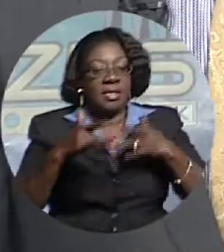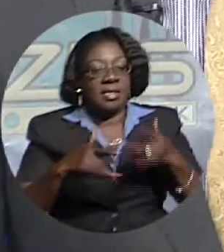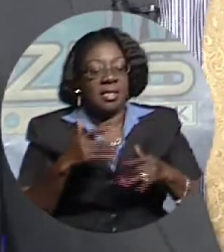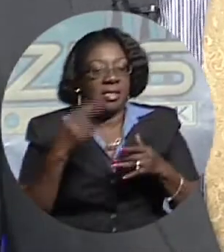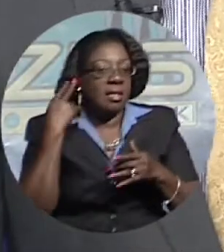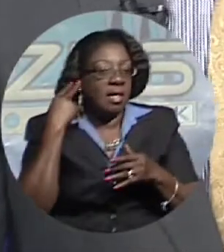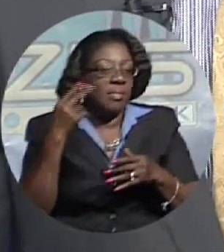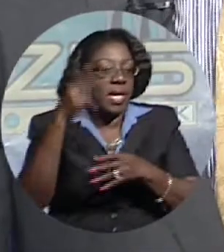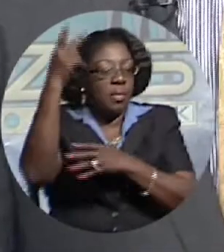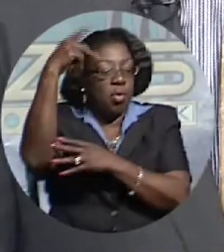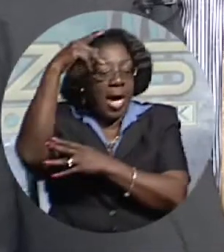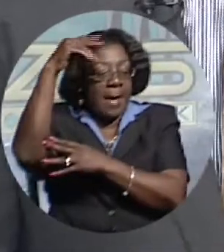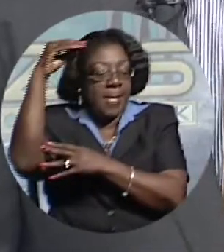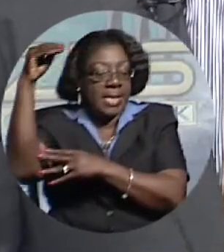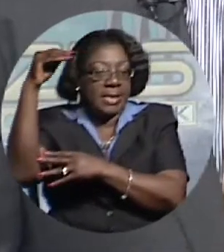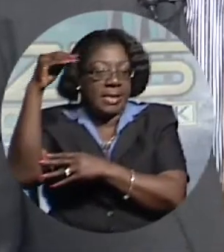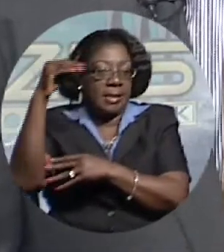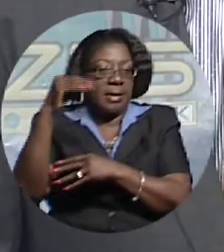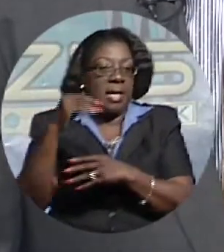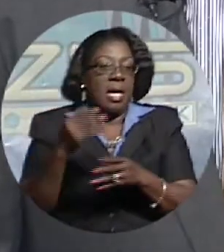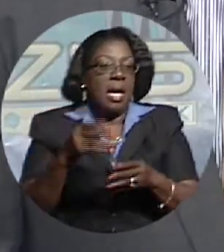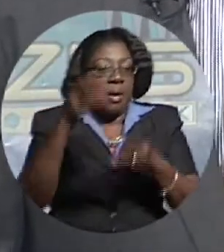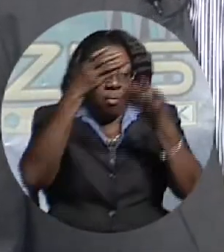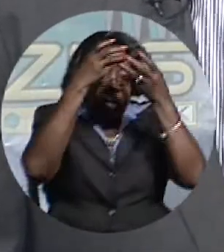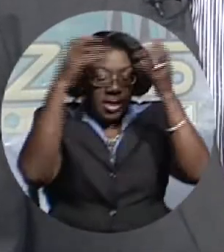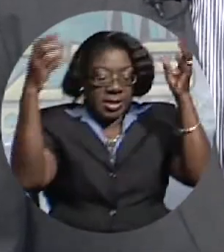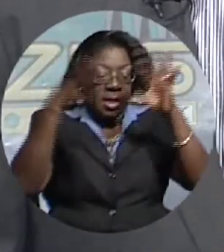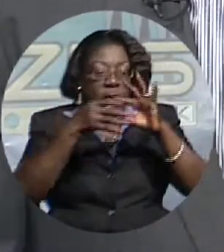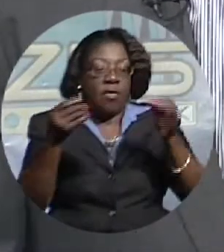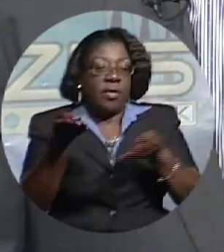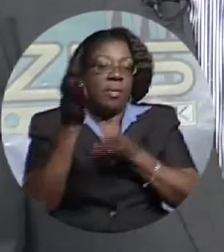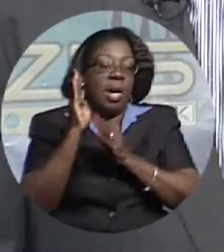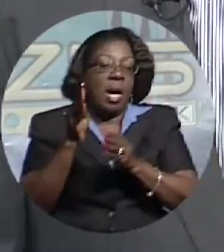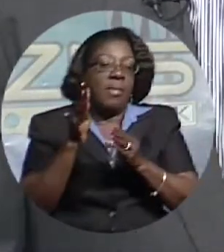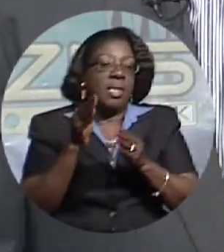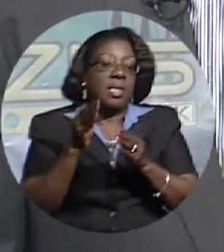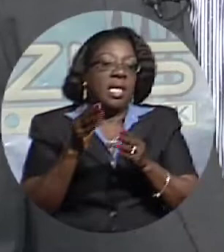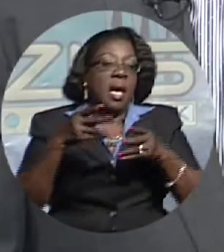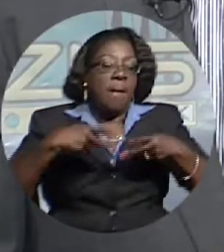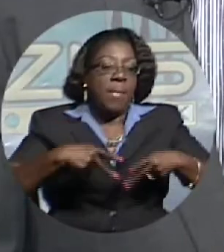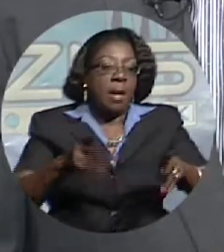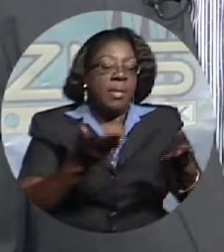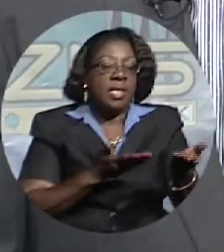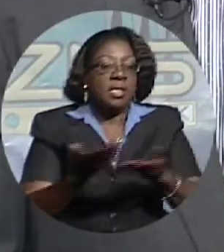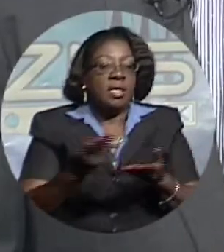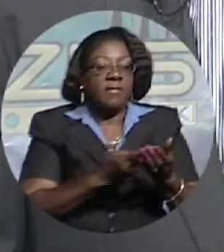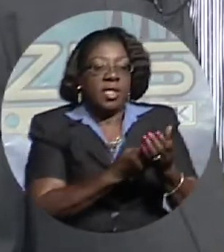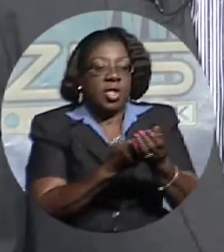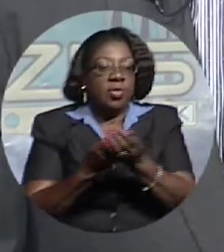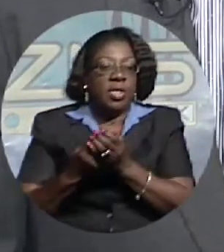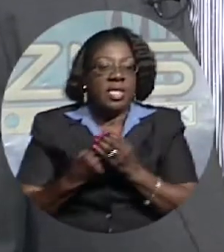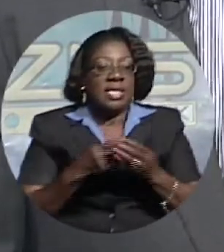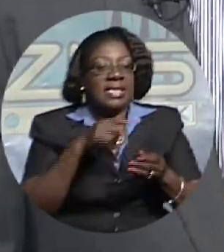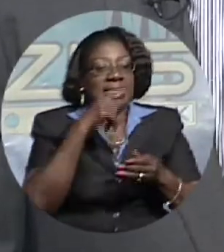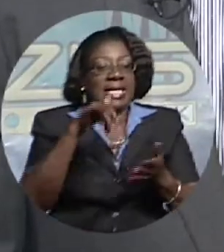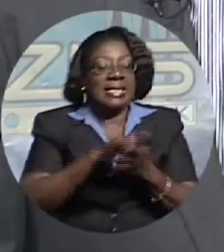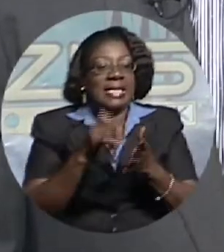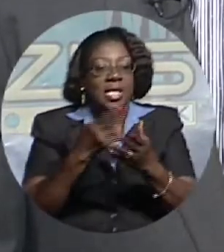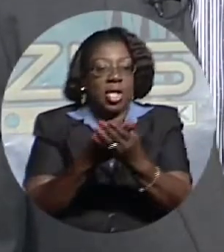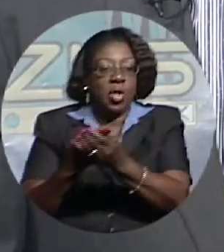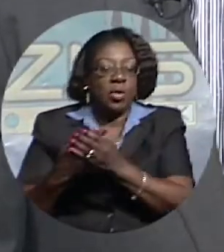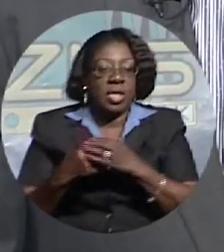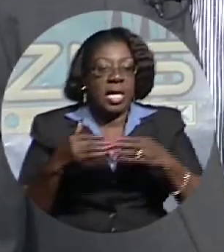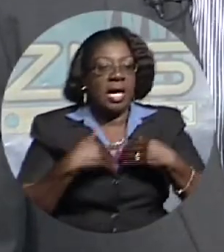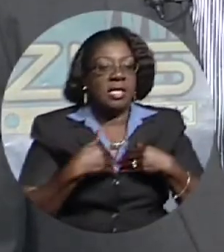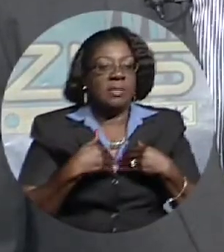Prime Minister and his deputy. President of the Bahamas Public Services Union, John Pinder, told ZNS News today that the union has been fighting for the